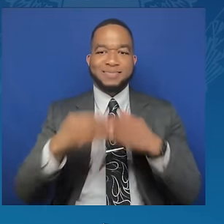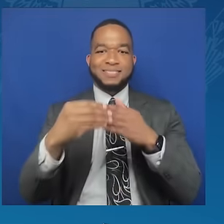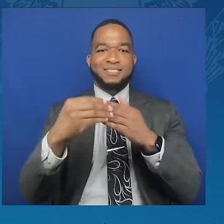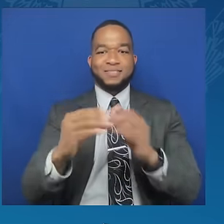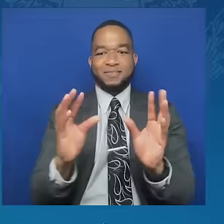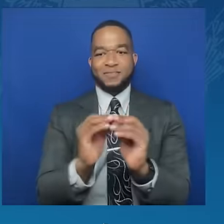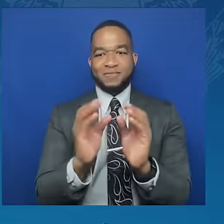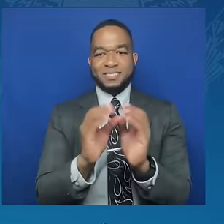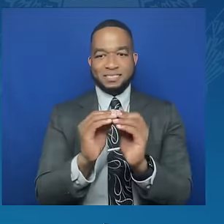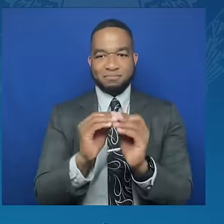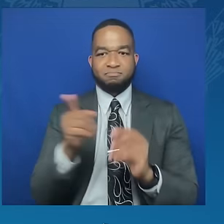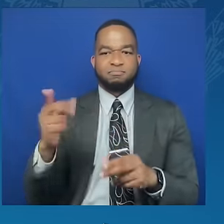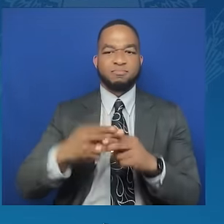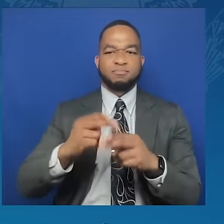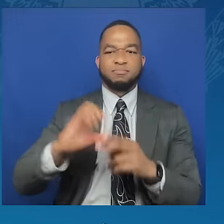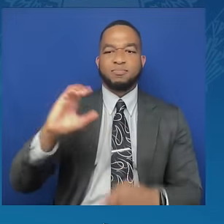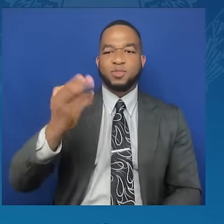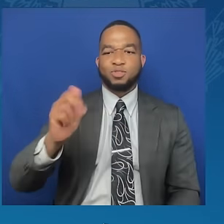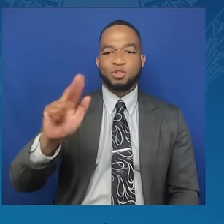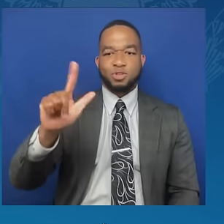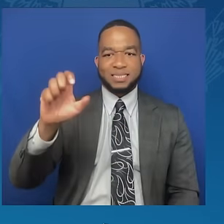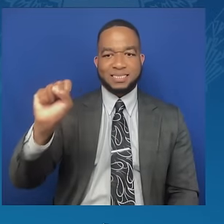Jr.